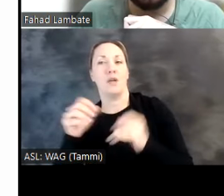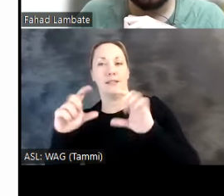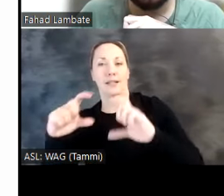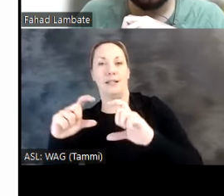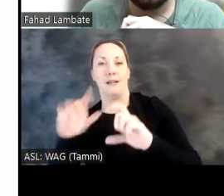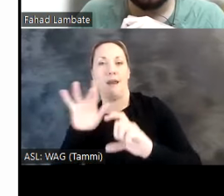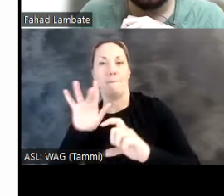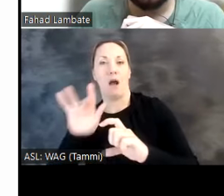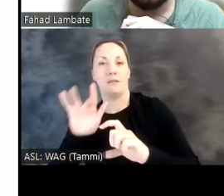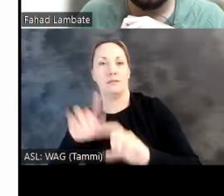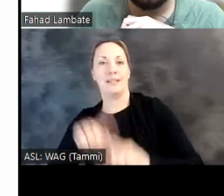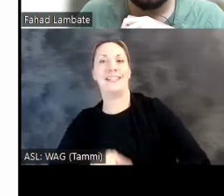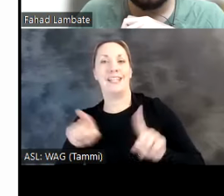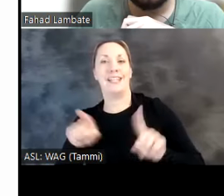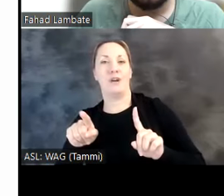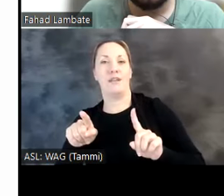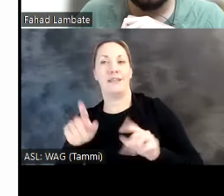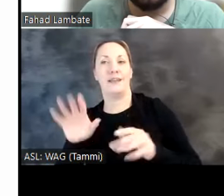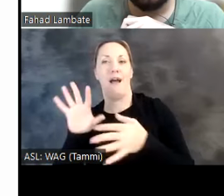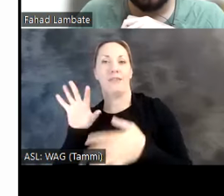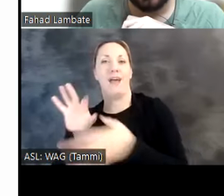button different than on the link?